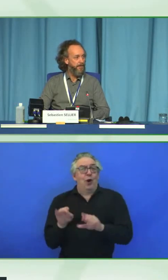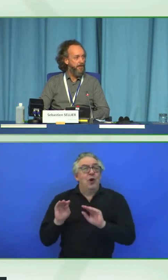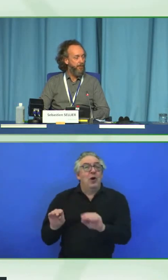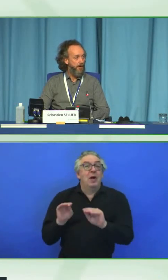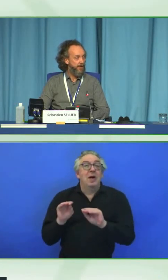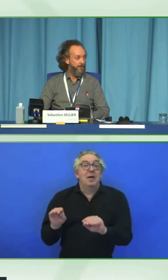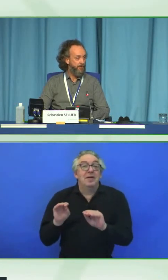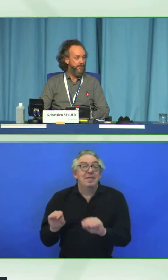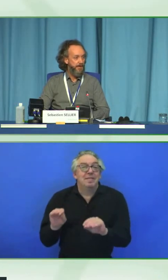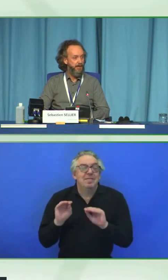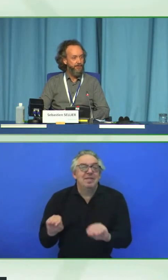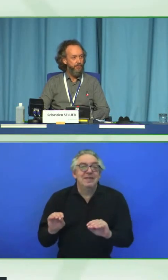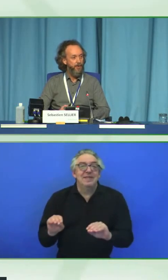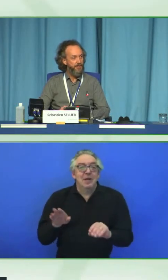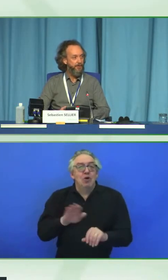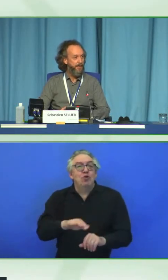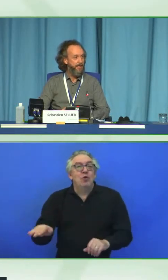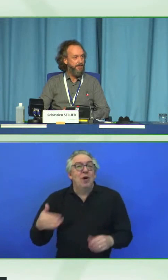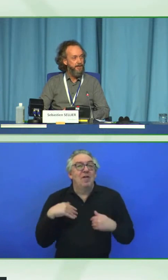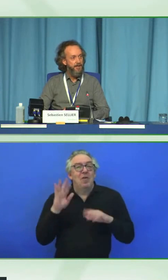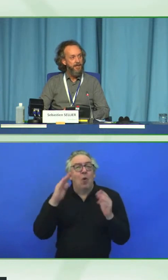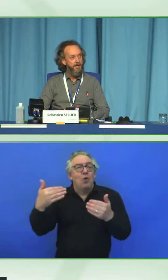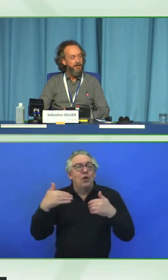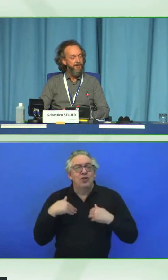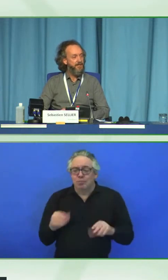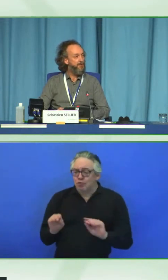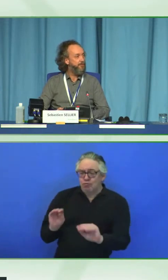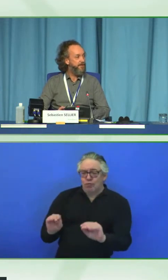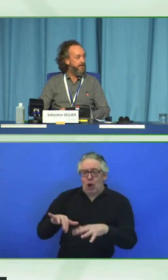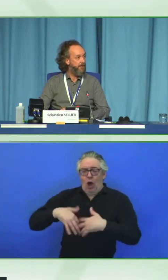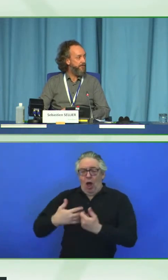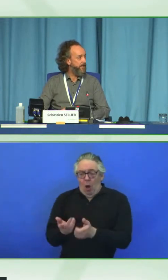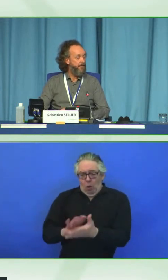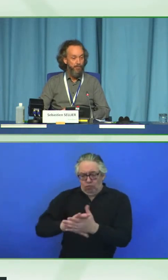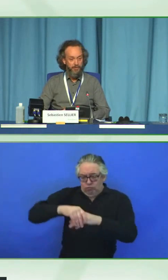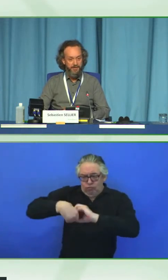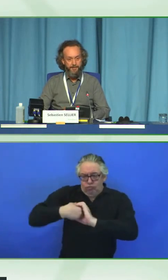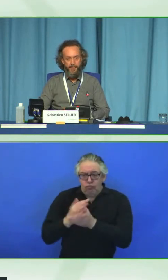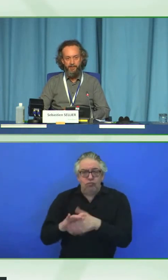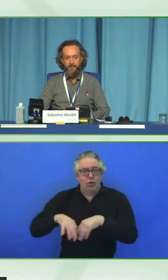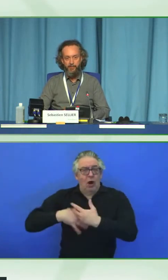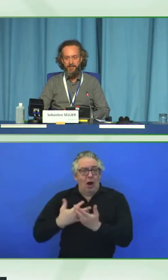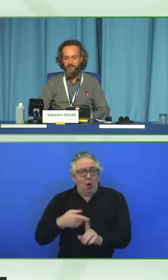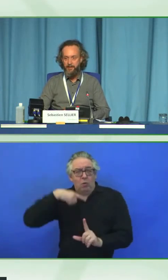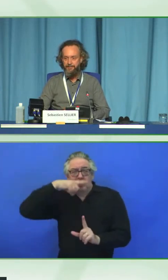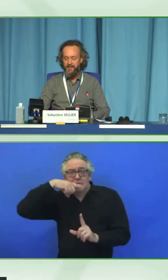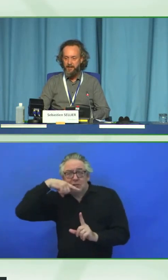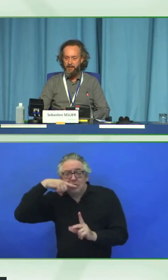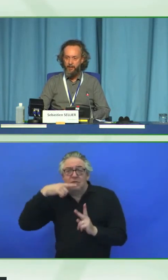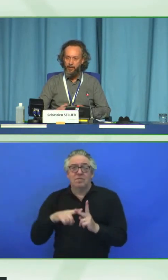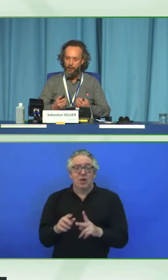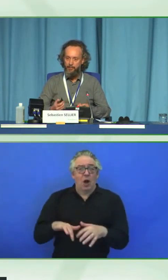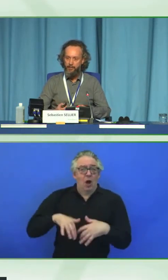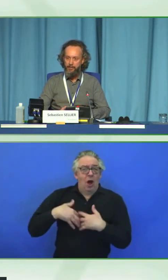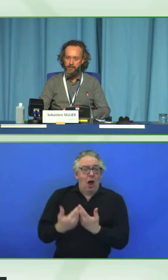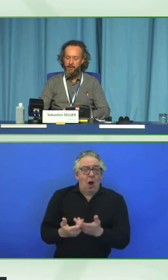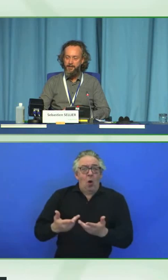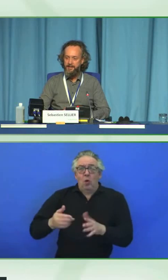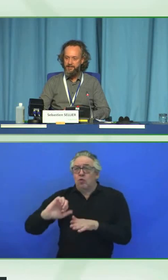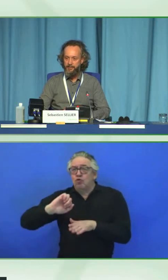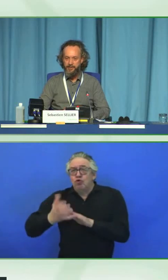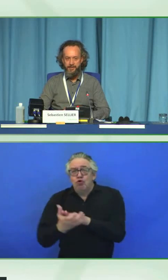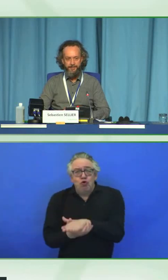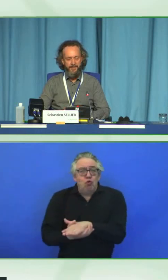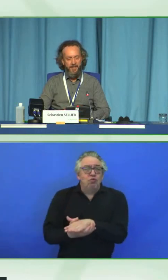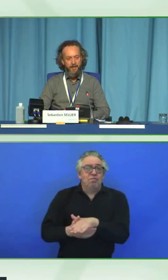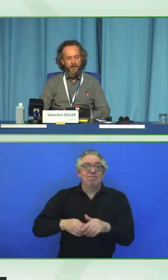to wear shoes, how to wash your hands, thanks to videos and books. So it's a global